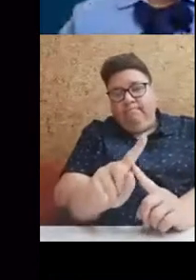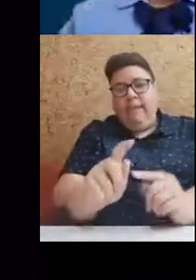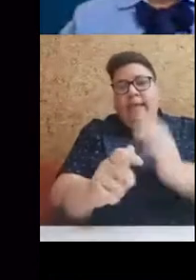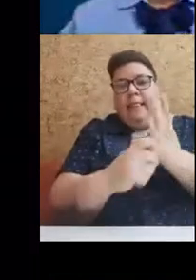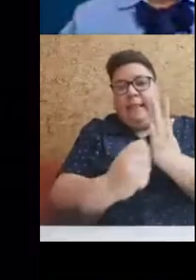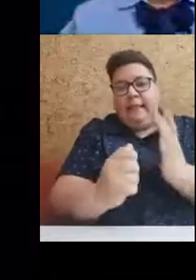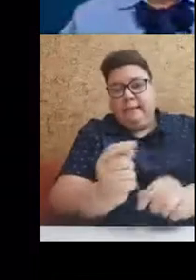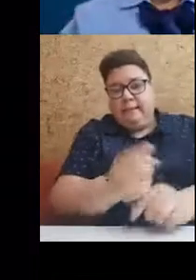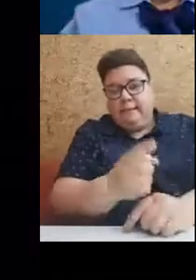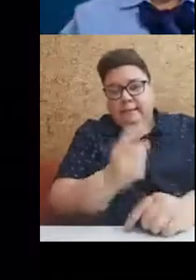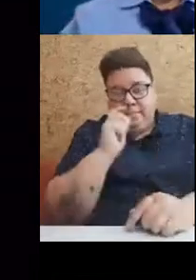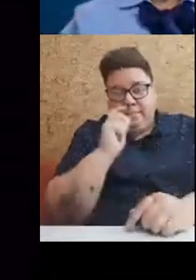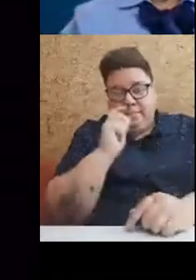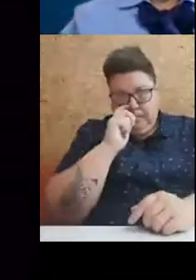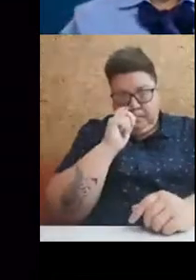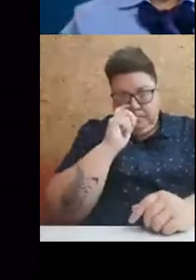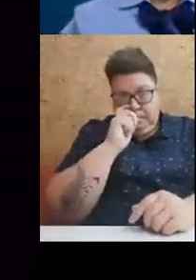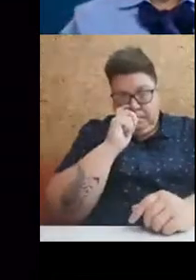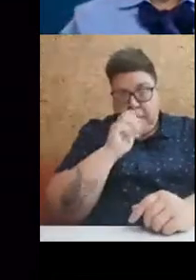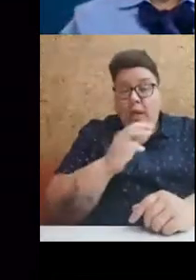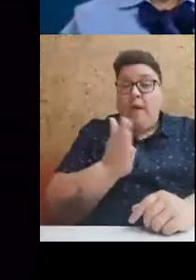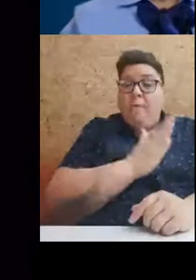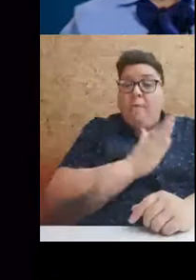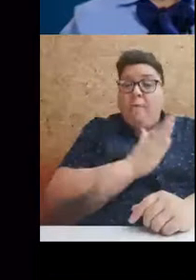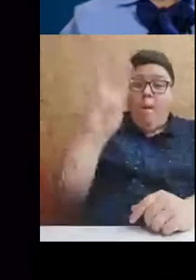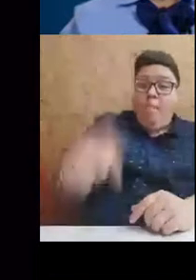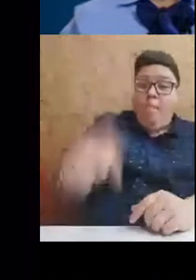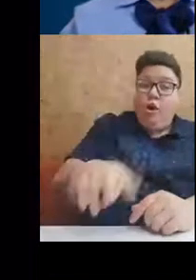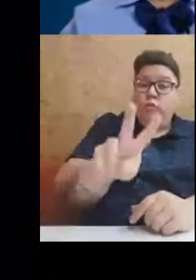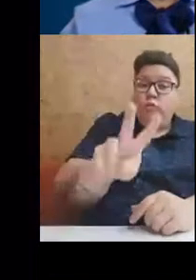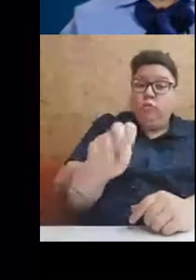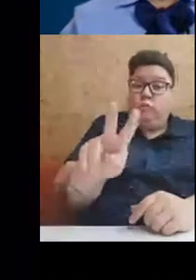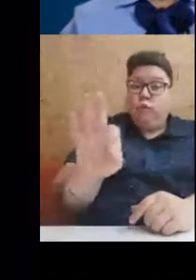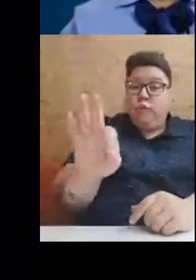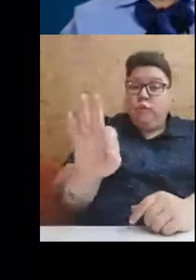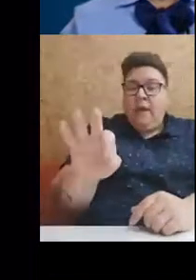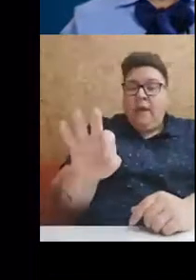before March 2023, 28%, will pay